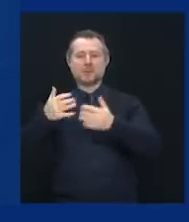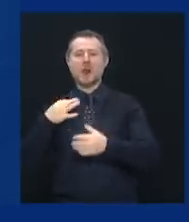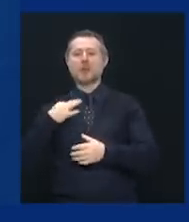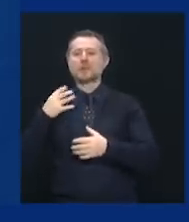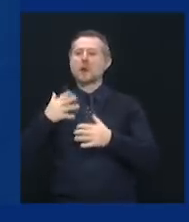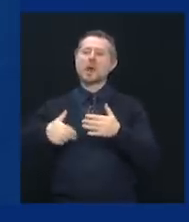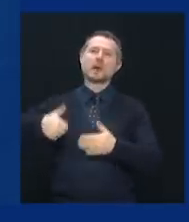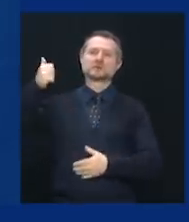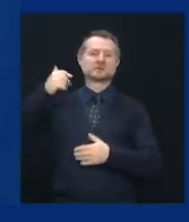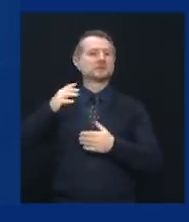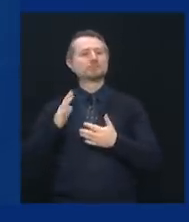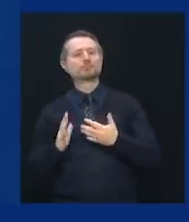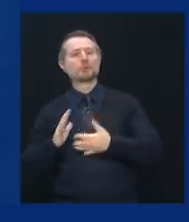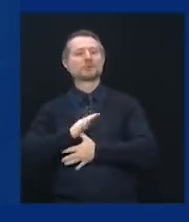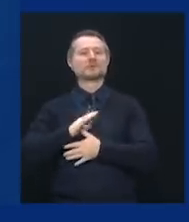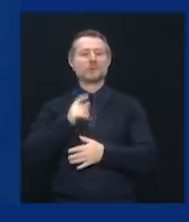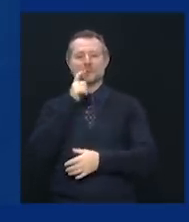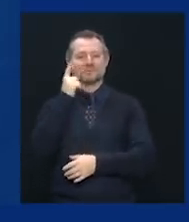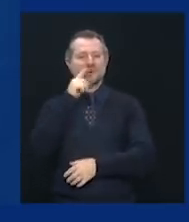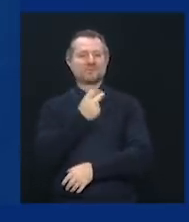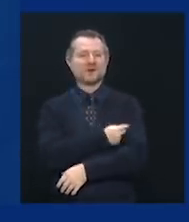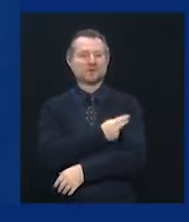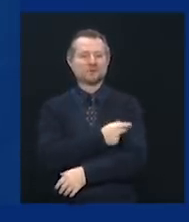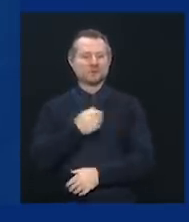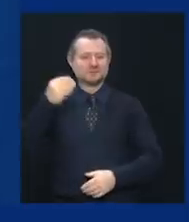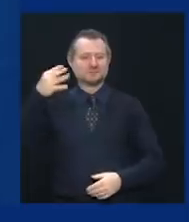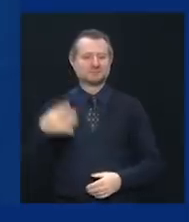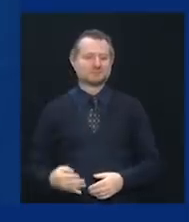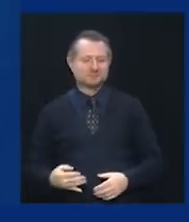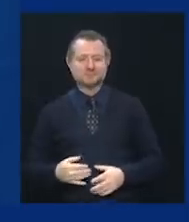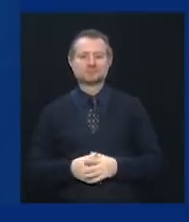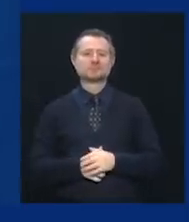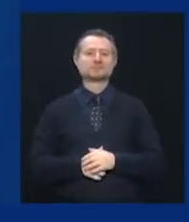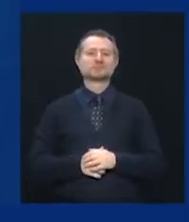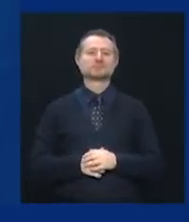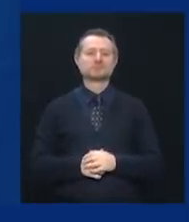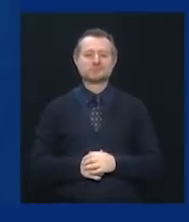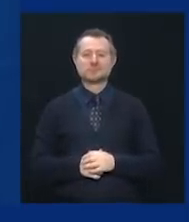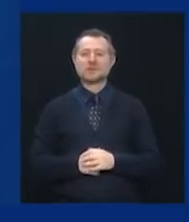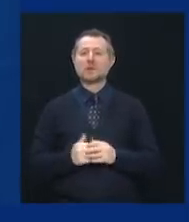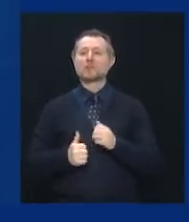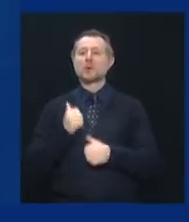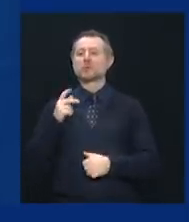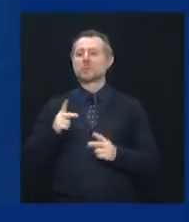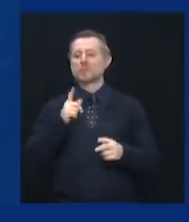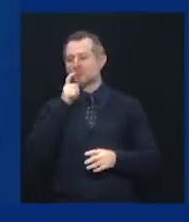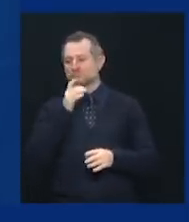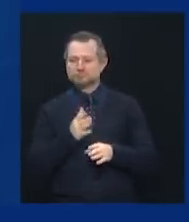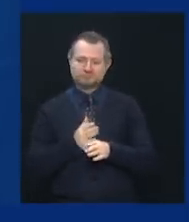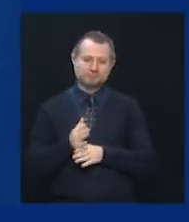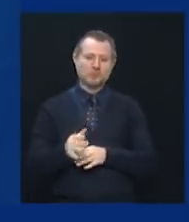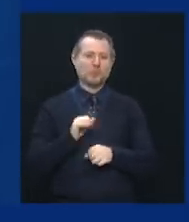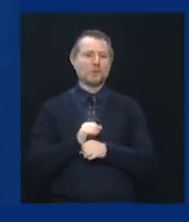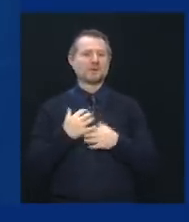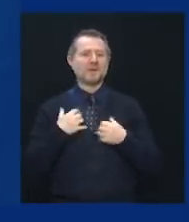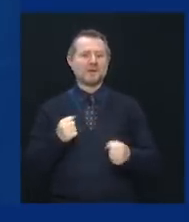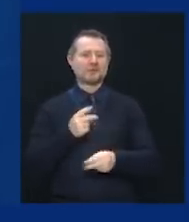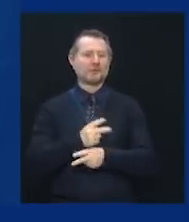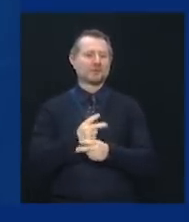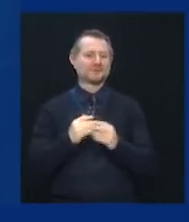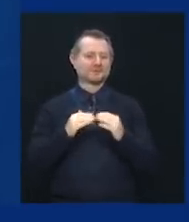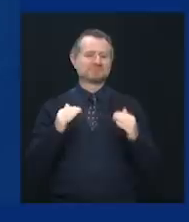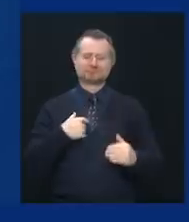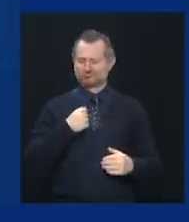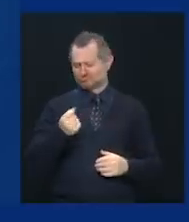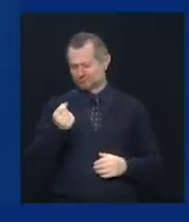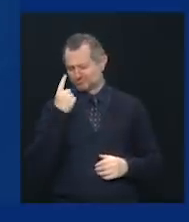in vaccinations. It's primarily healthcare workers, which makes sense. Healthcare